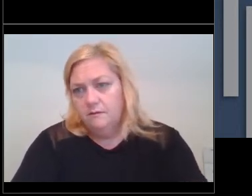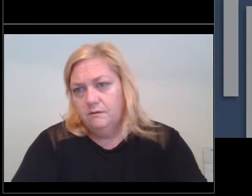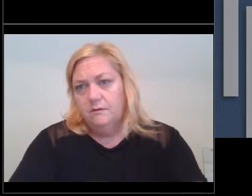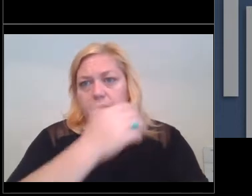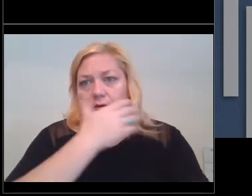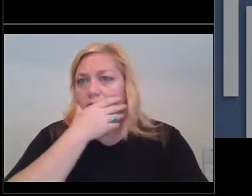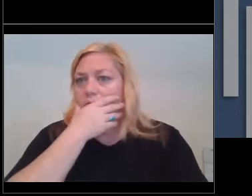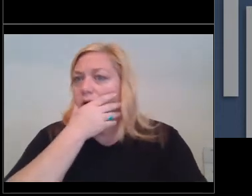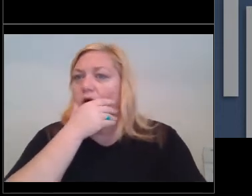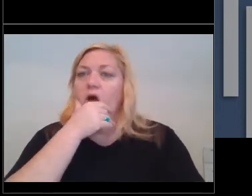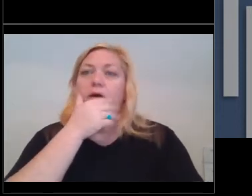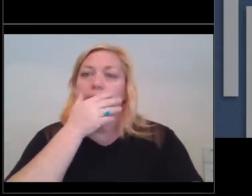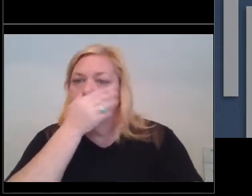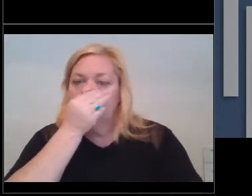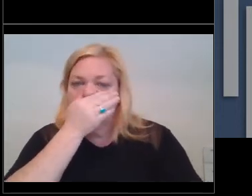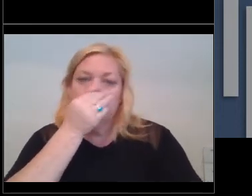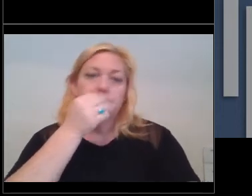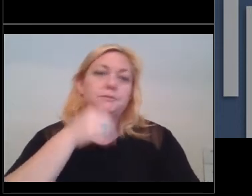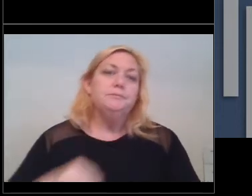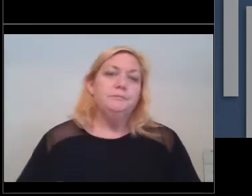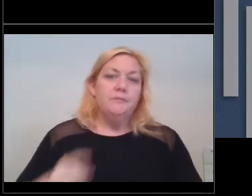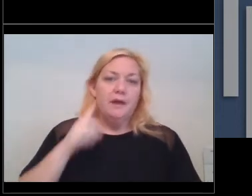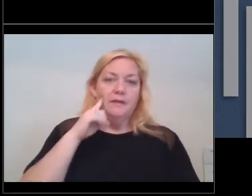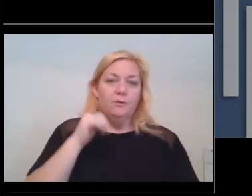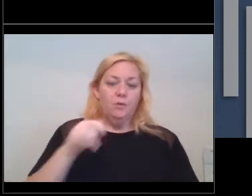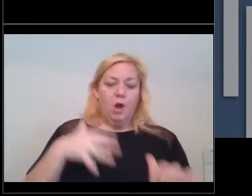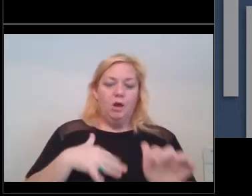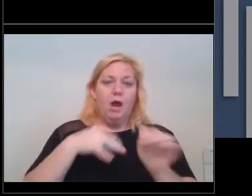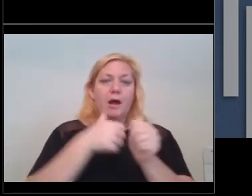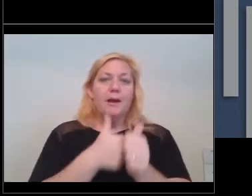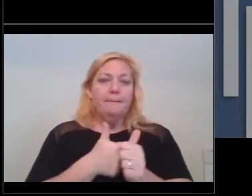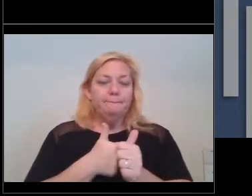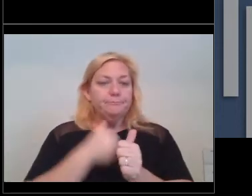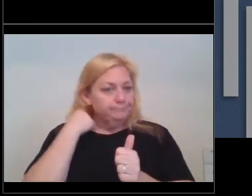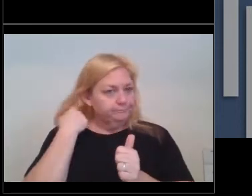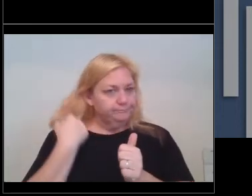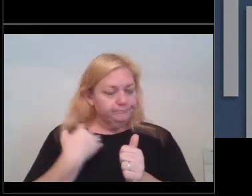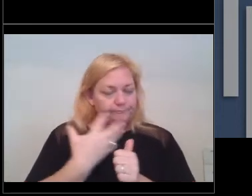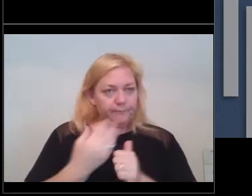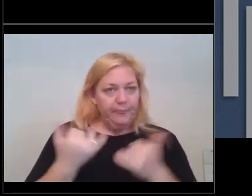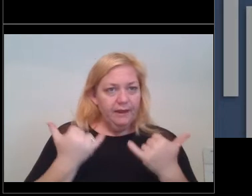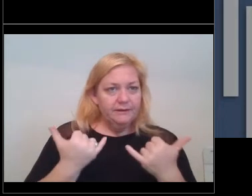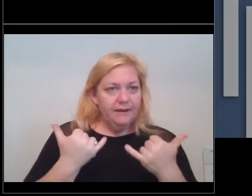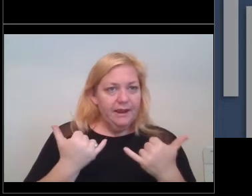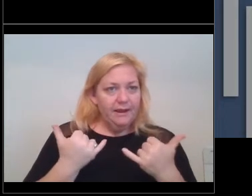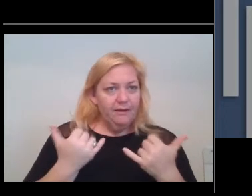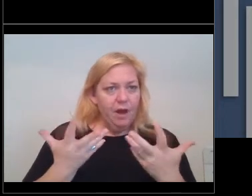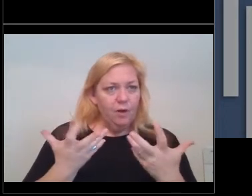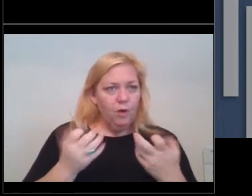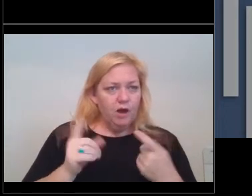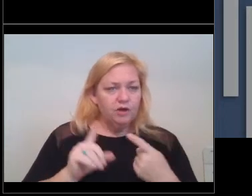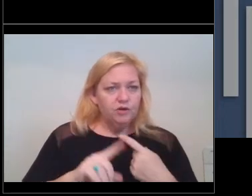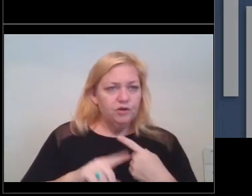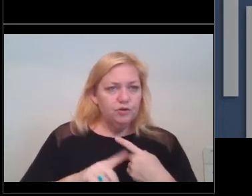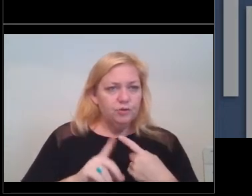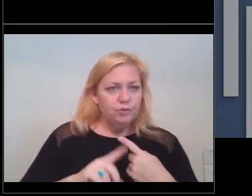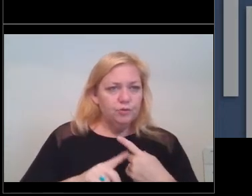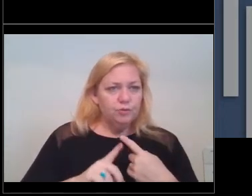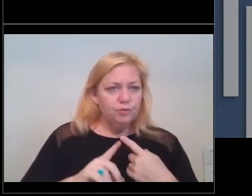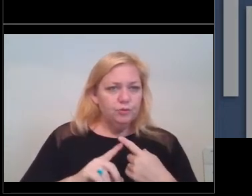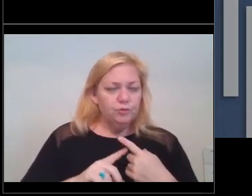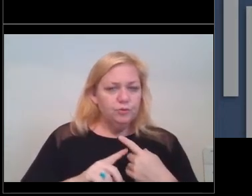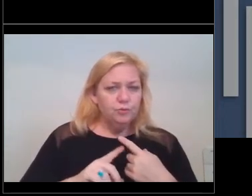Okay, thank you. All right, so I think we're all caught up. And now I want to move on.